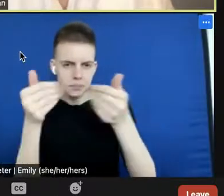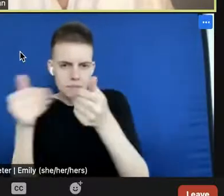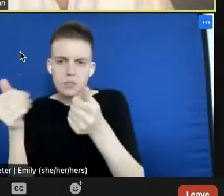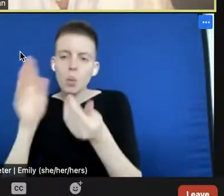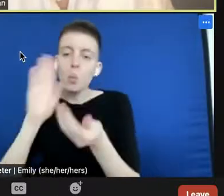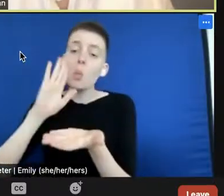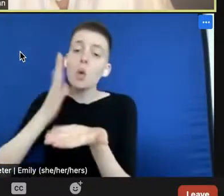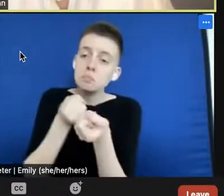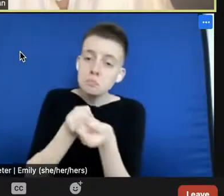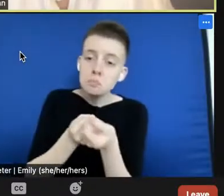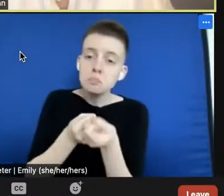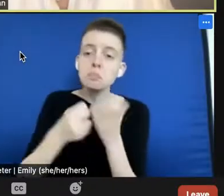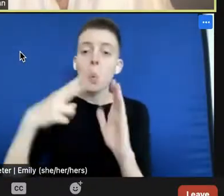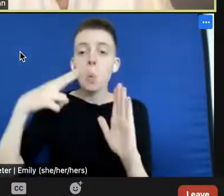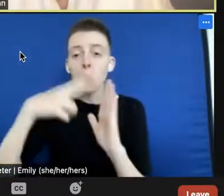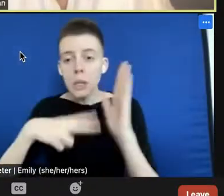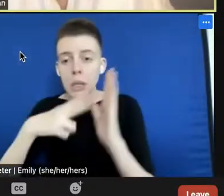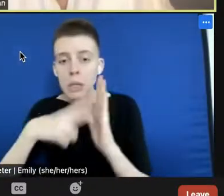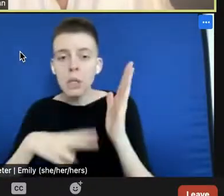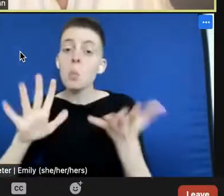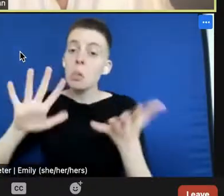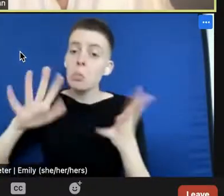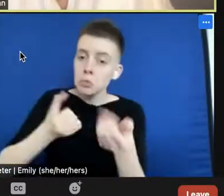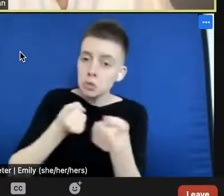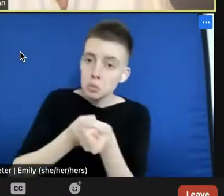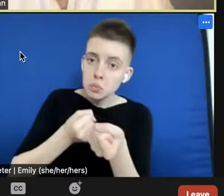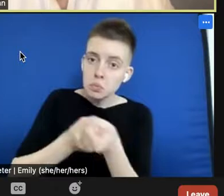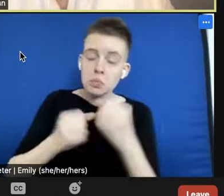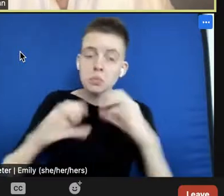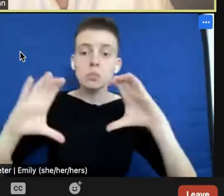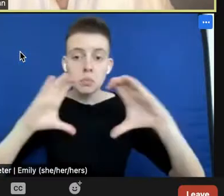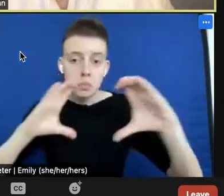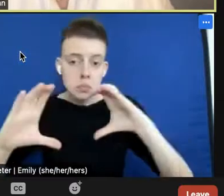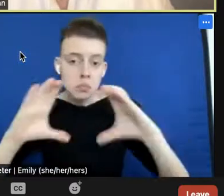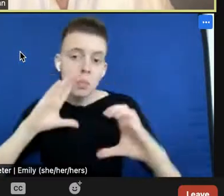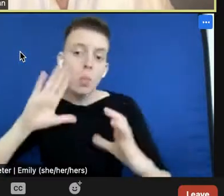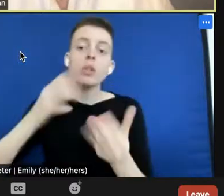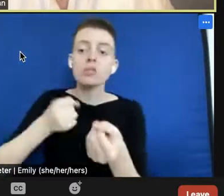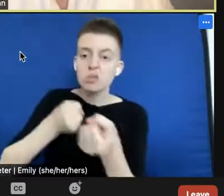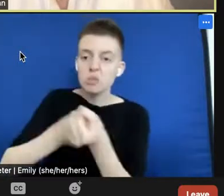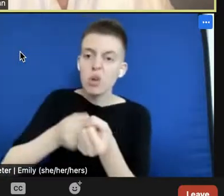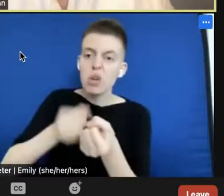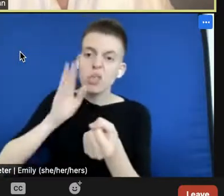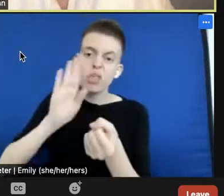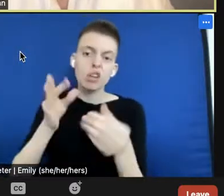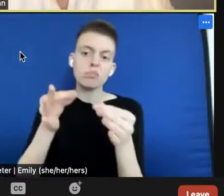with some communication, with some fluency.